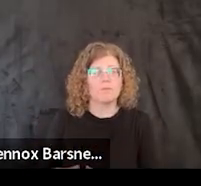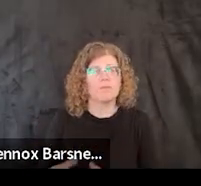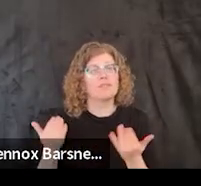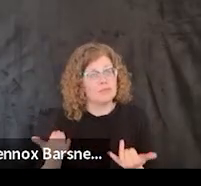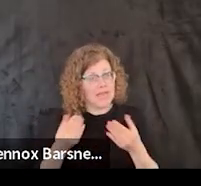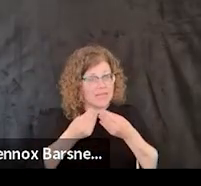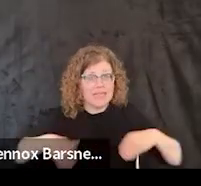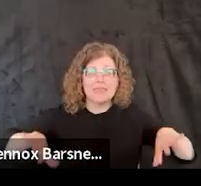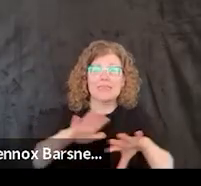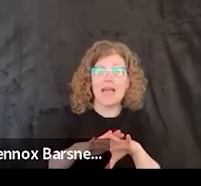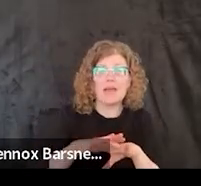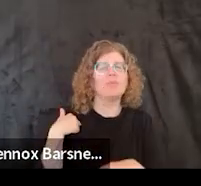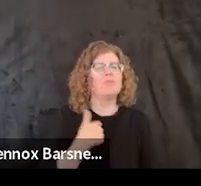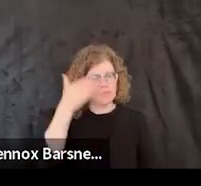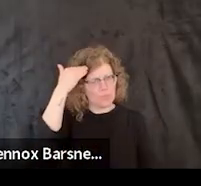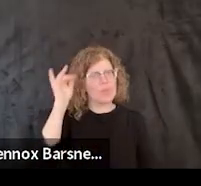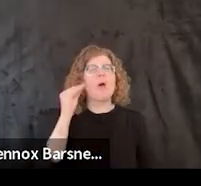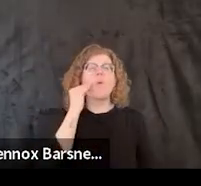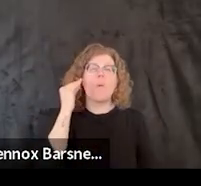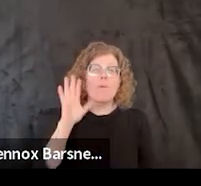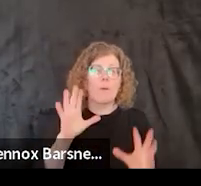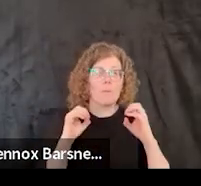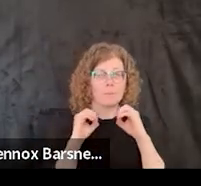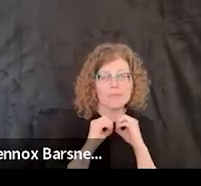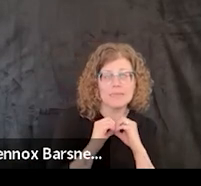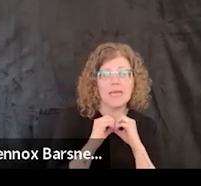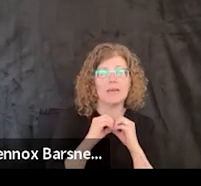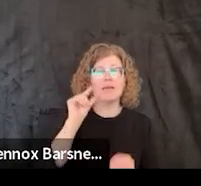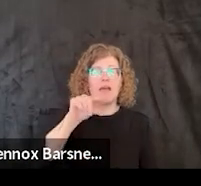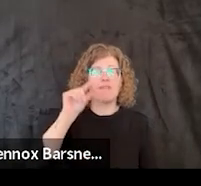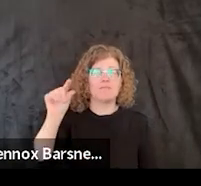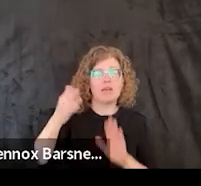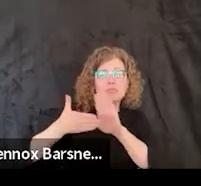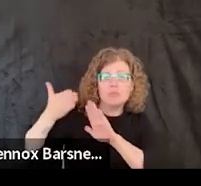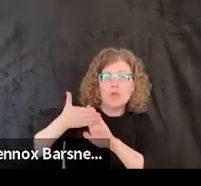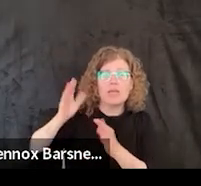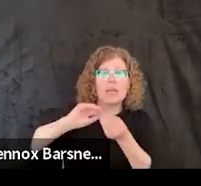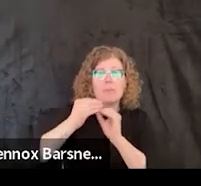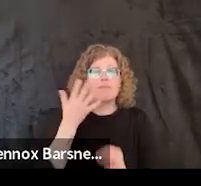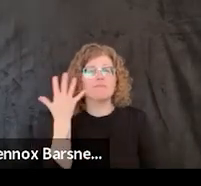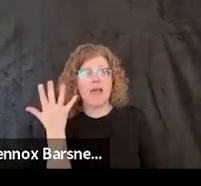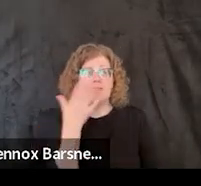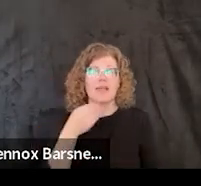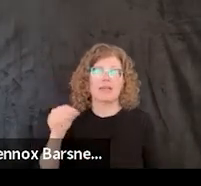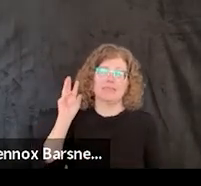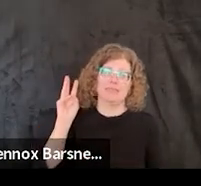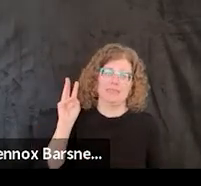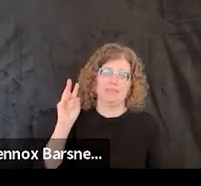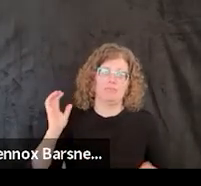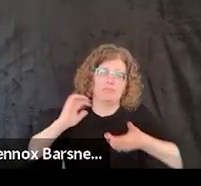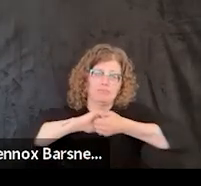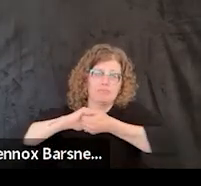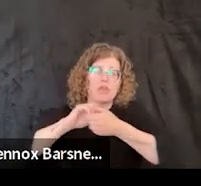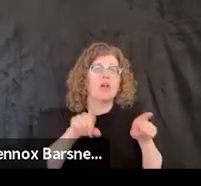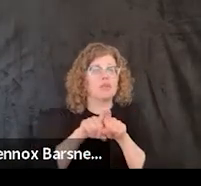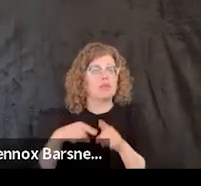the Atipimiswak Métis government, Districts 5 and 6, as well as many First Nations and Inuit from across Turtle